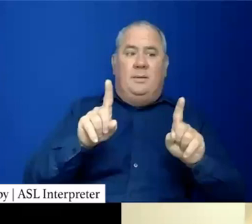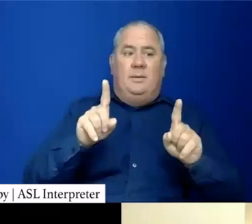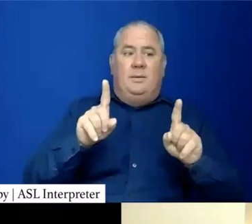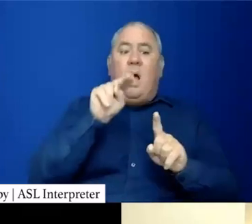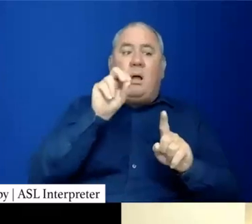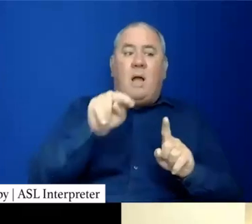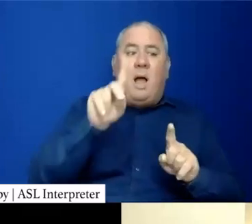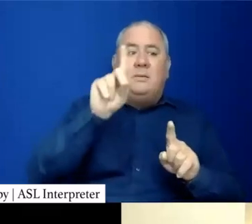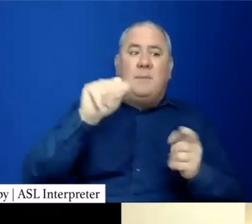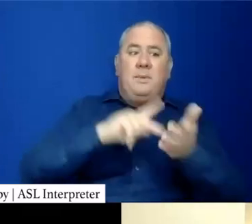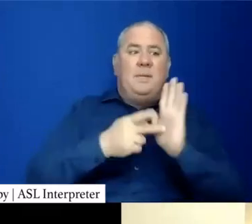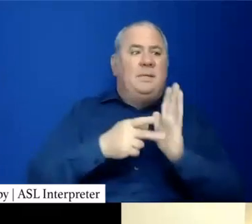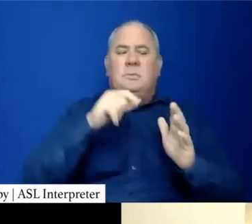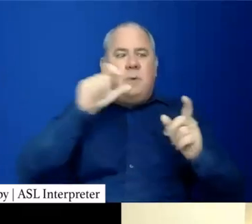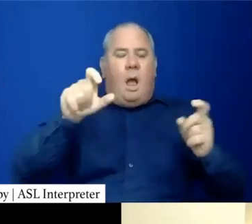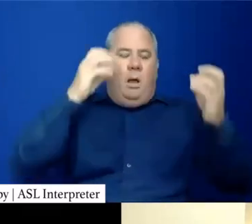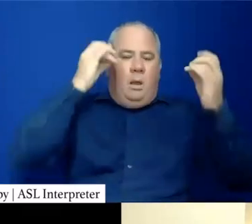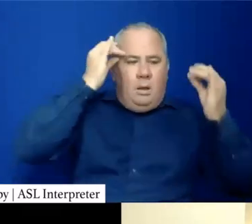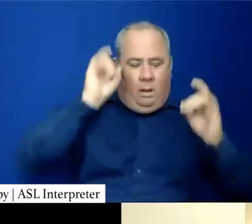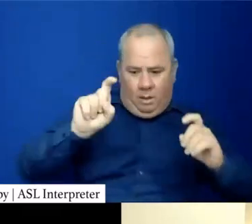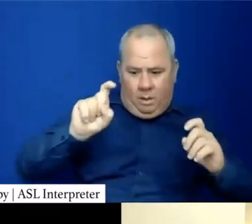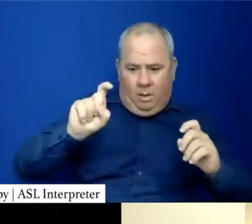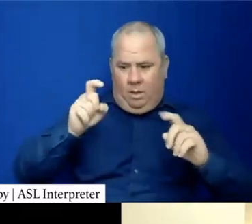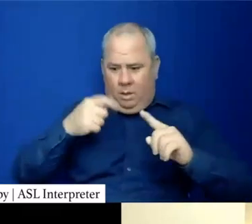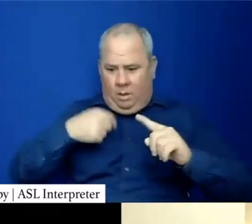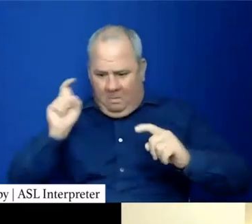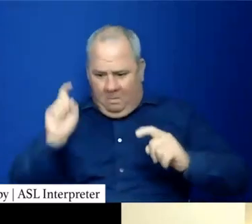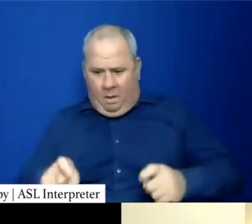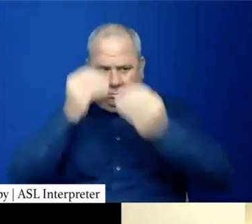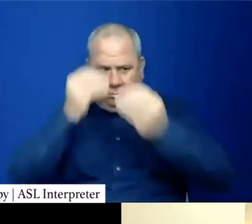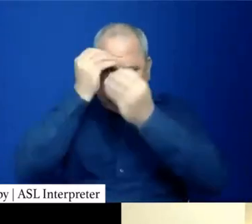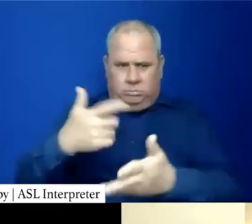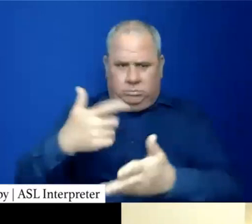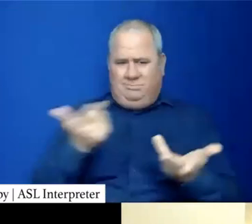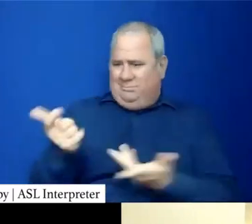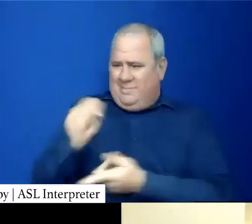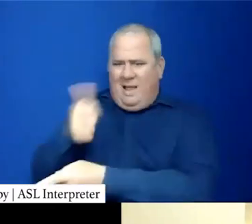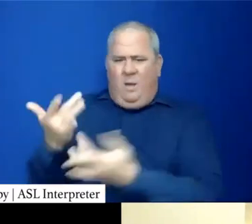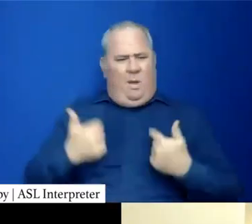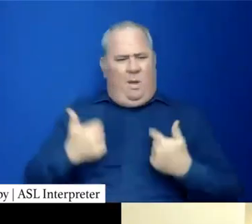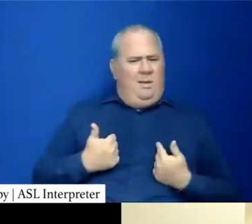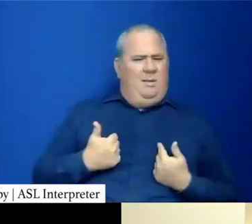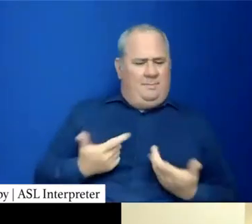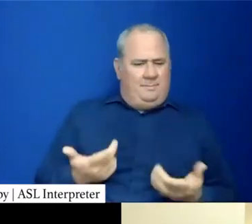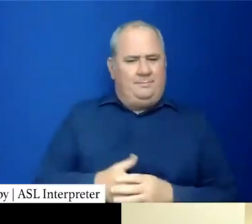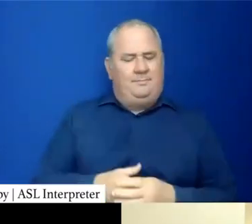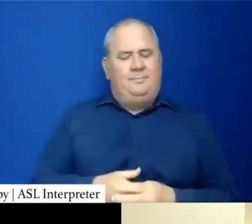about whether or not they count as disabled. Yeah, but similar to something I heard about being trans, that you're wondering if you're trans,